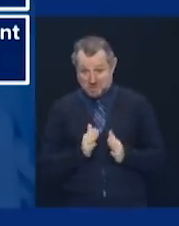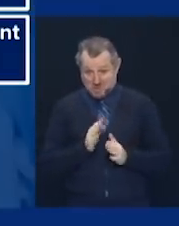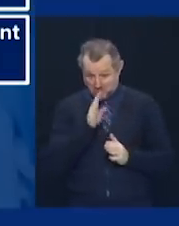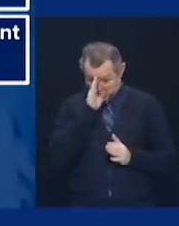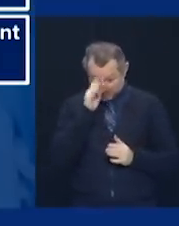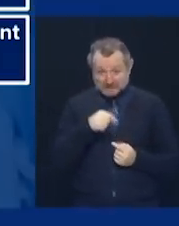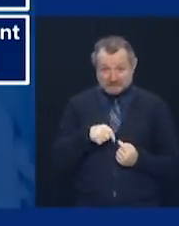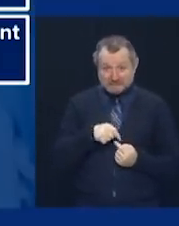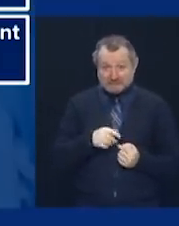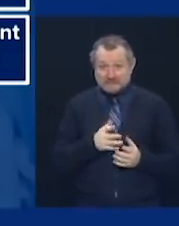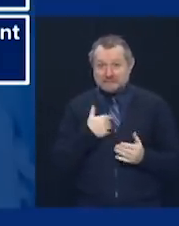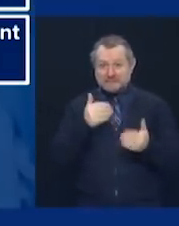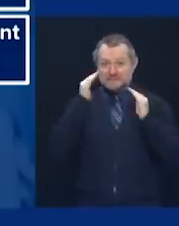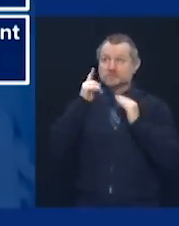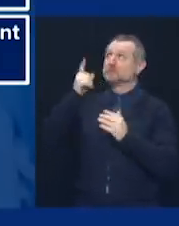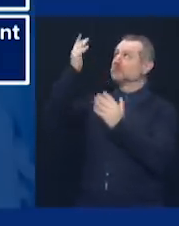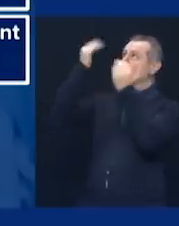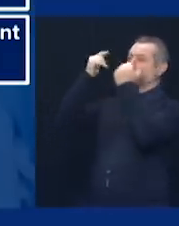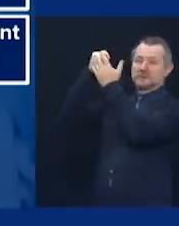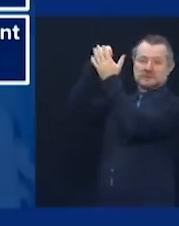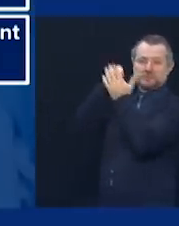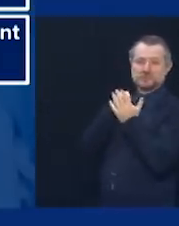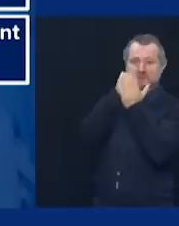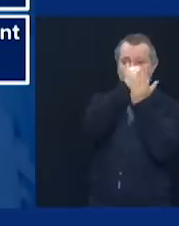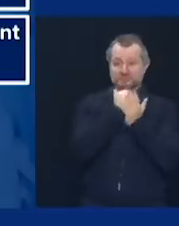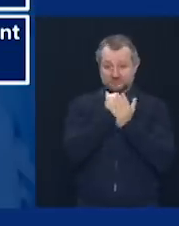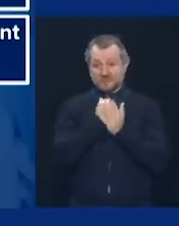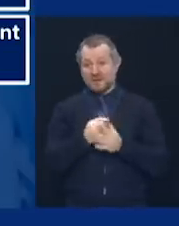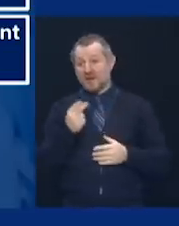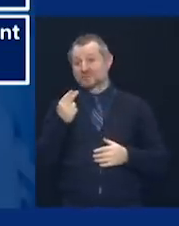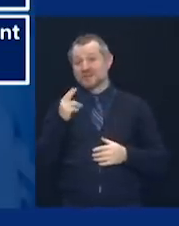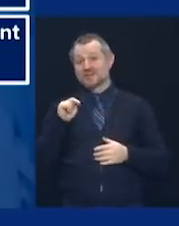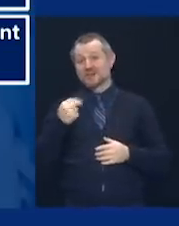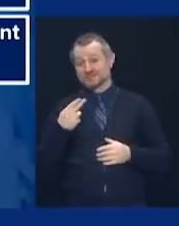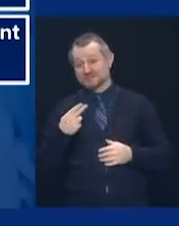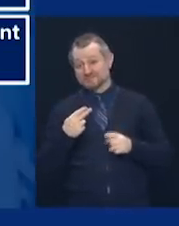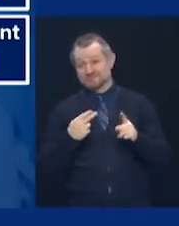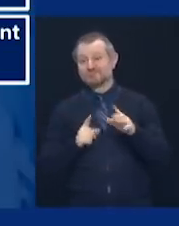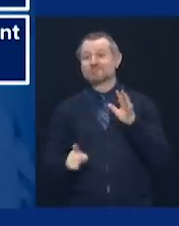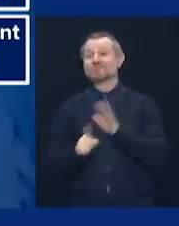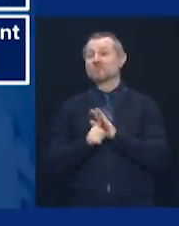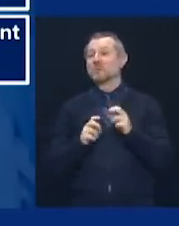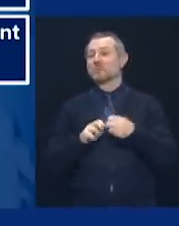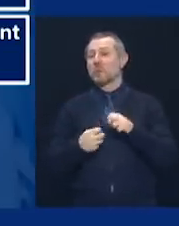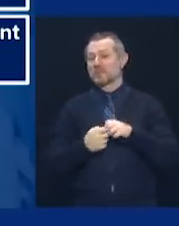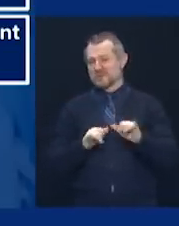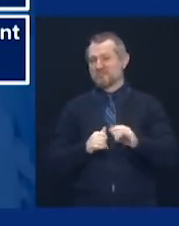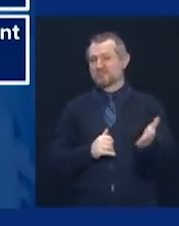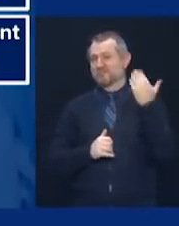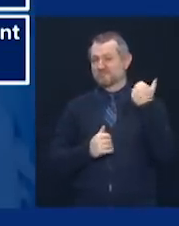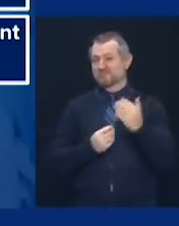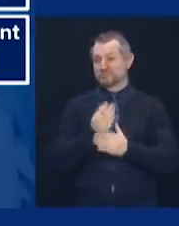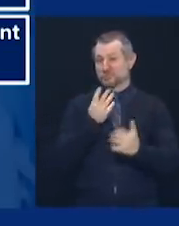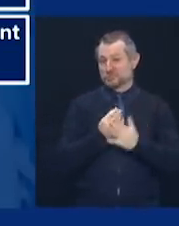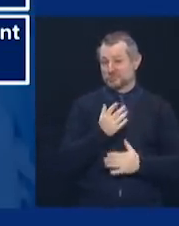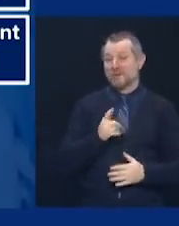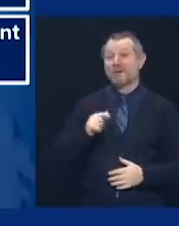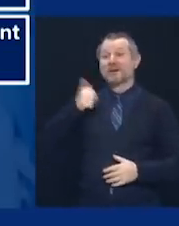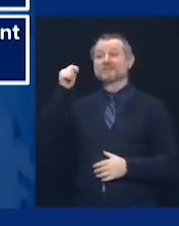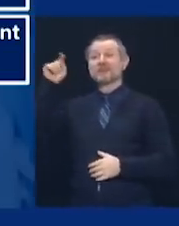capacity. H&H has an issue. Like last time, the other systems will step